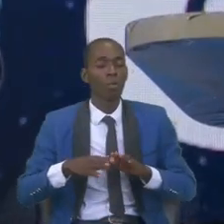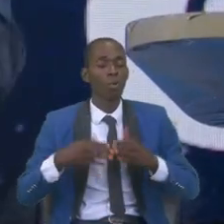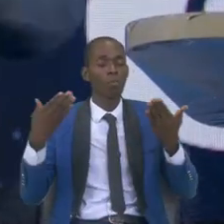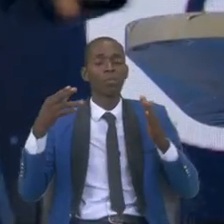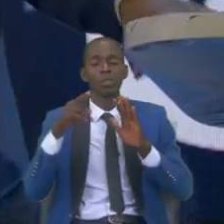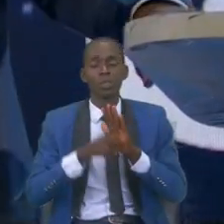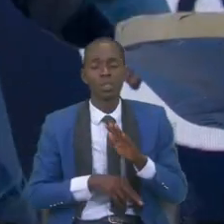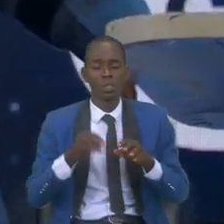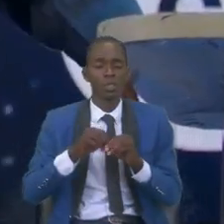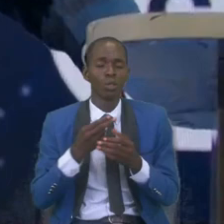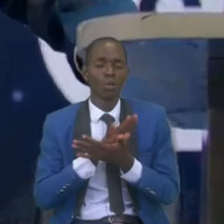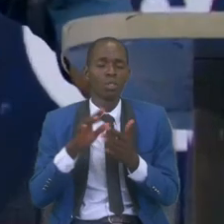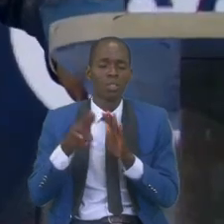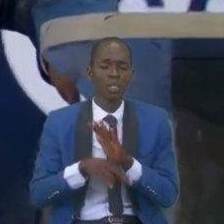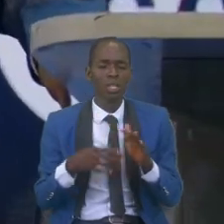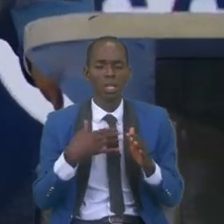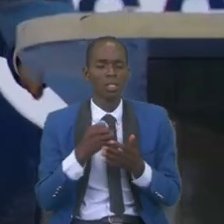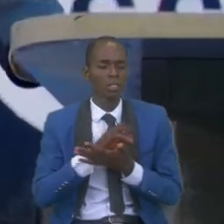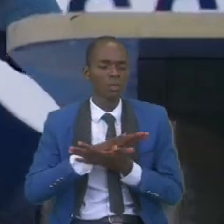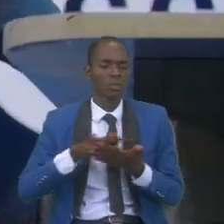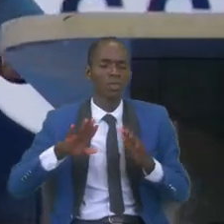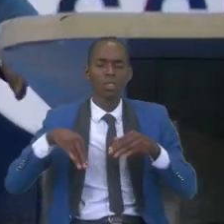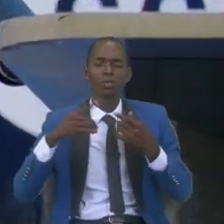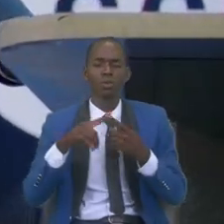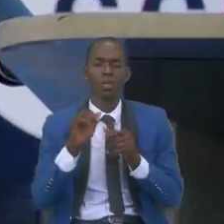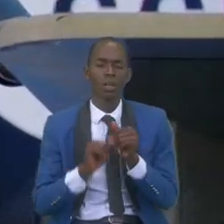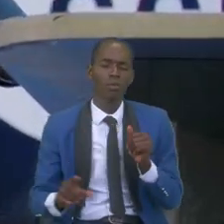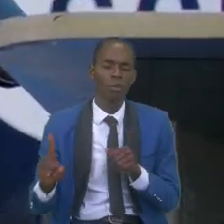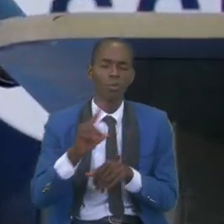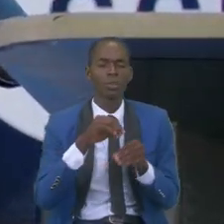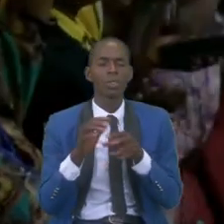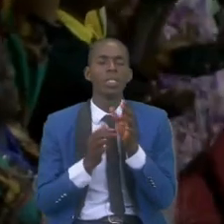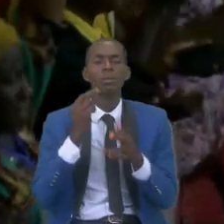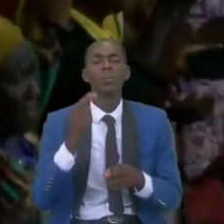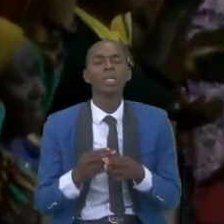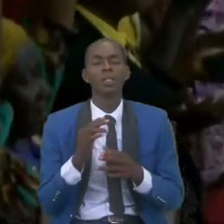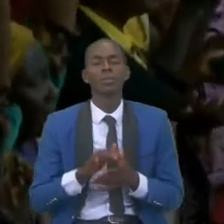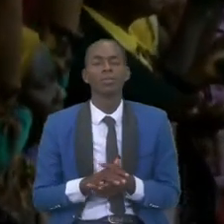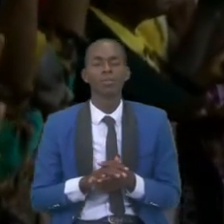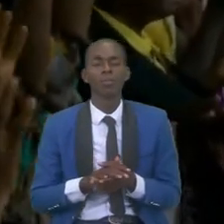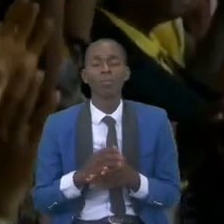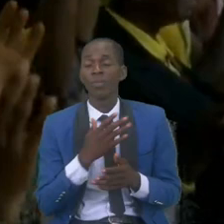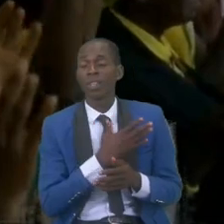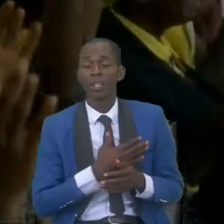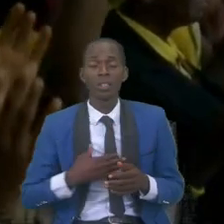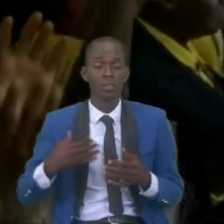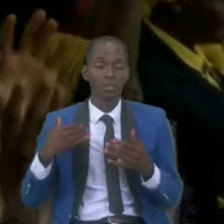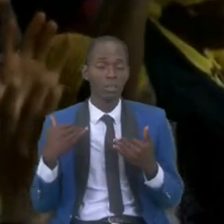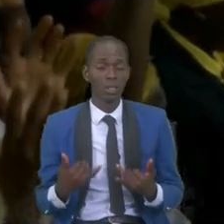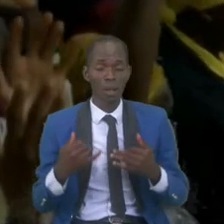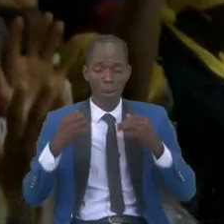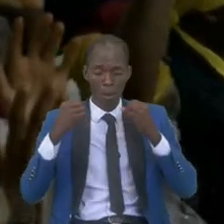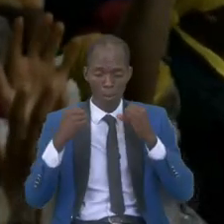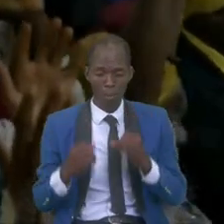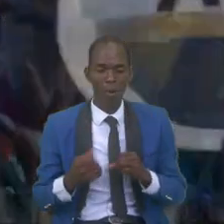and sanctification, give to everyone in Jesus' name. And our power, power from